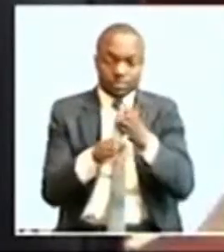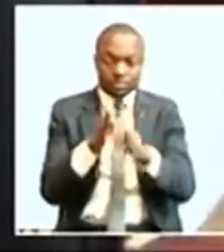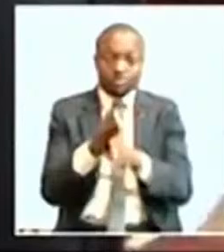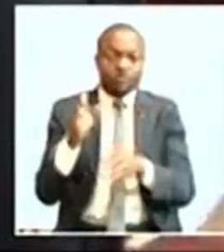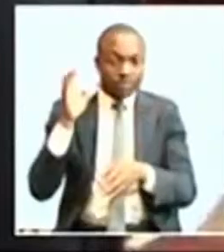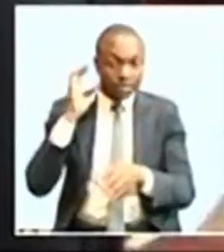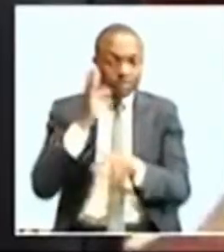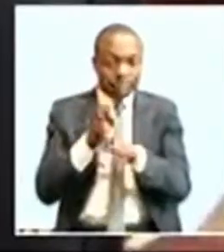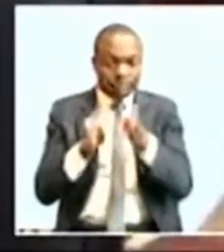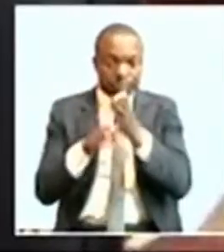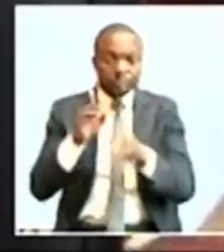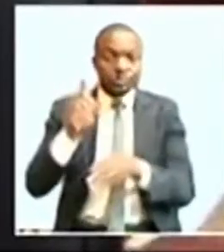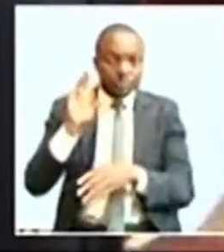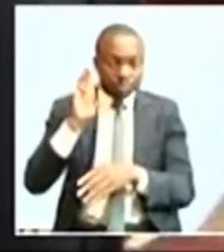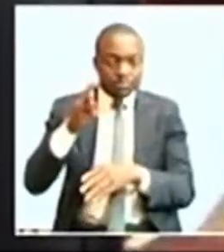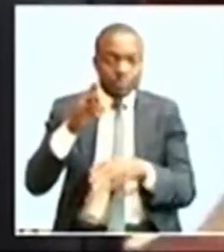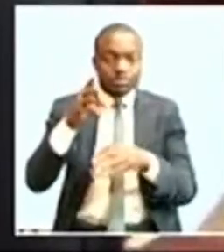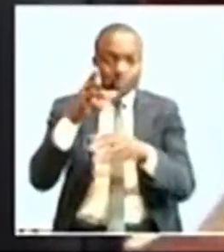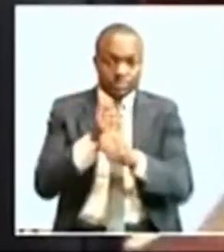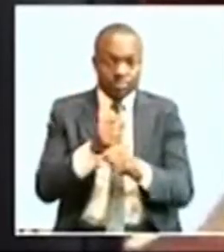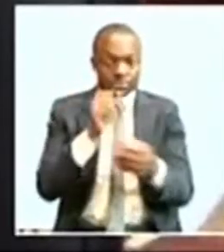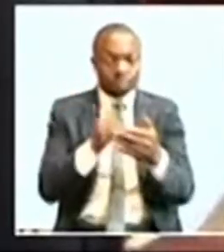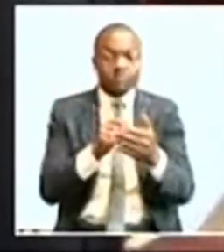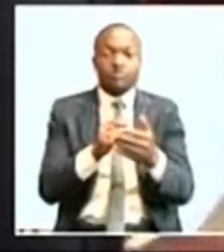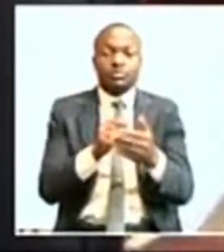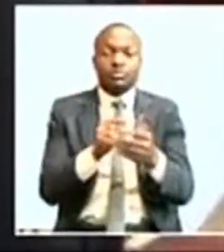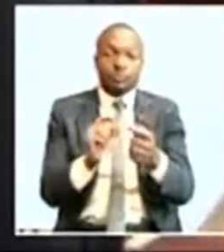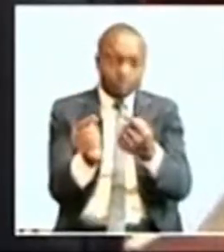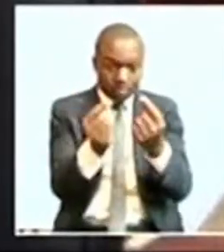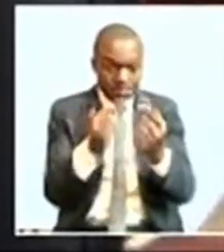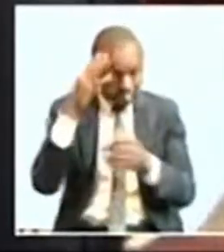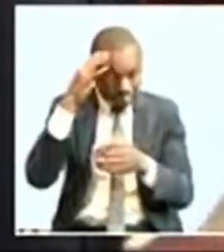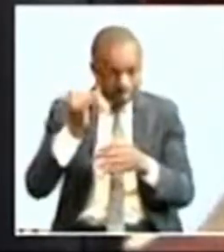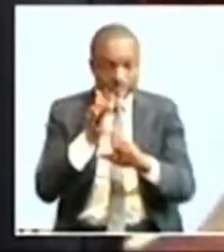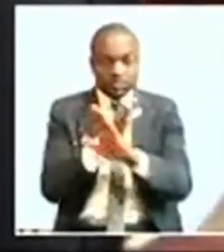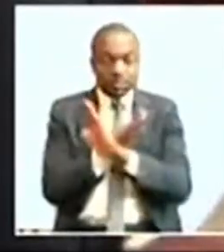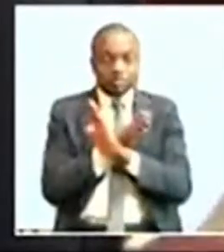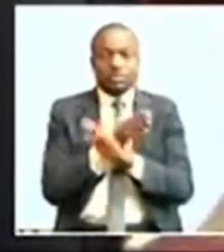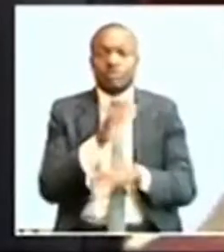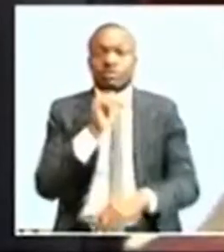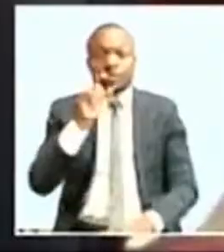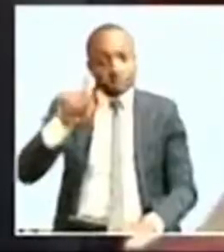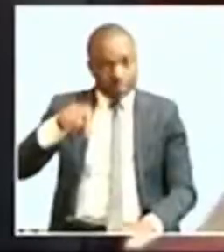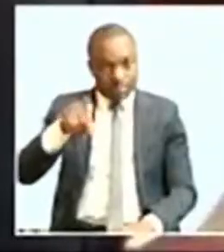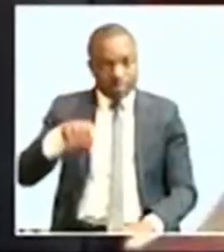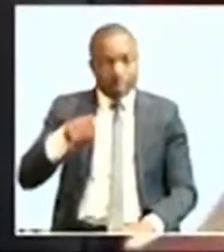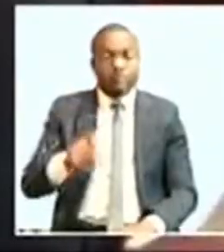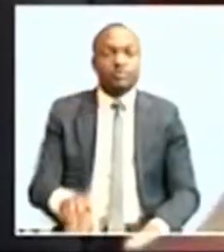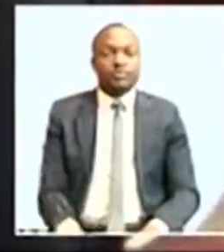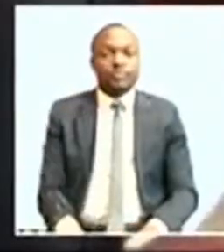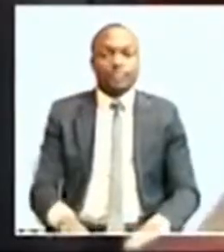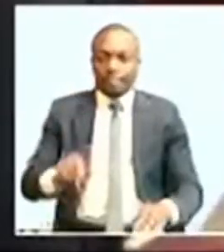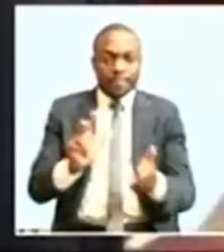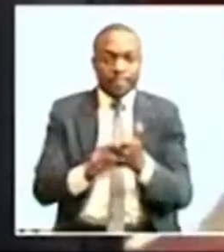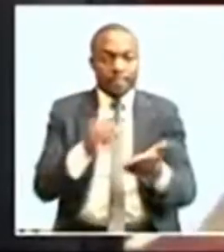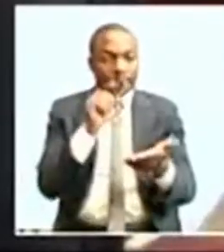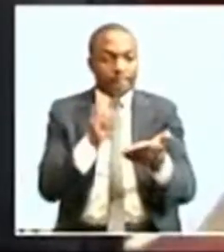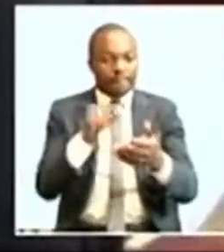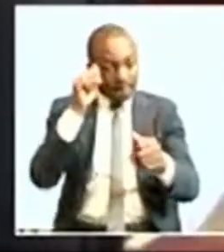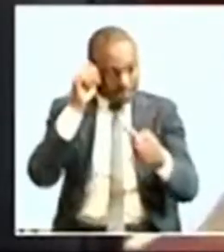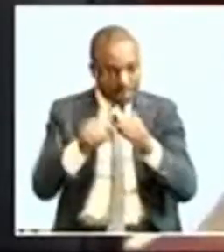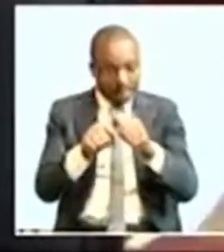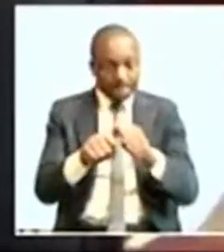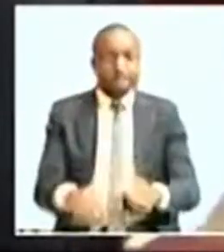receive. So this just builds the case for why Zambia perhaps may need to ratify this